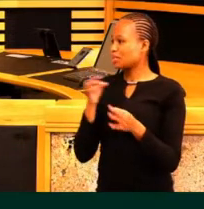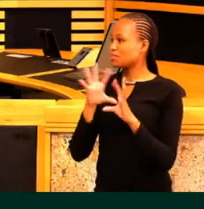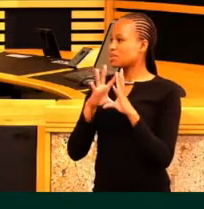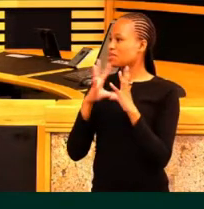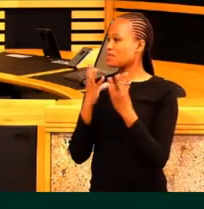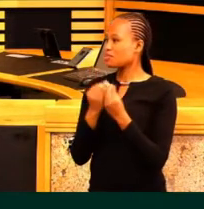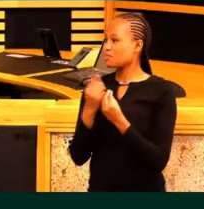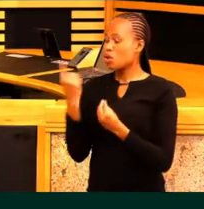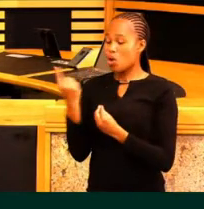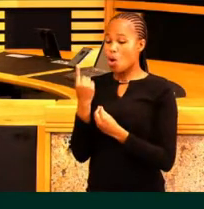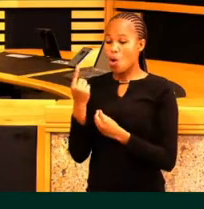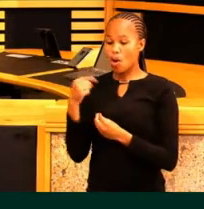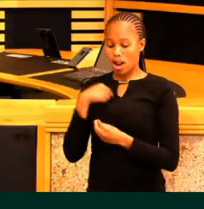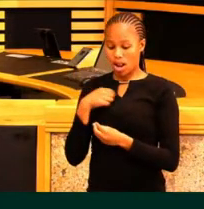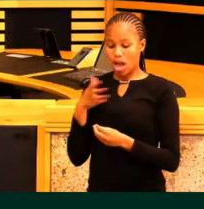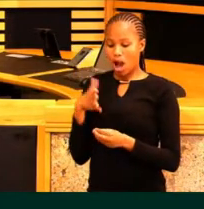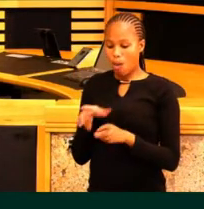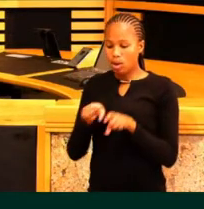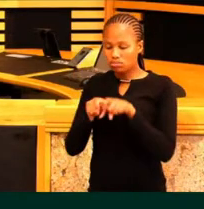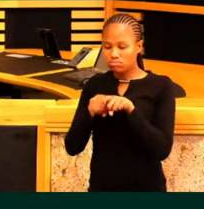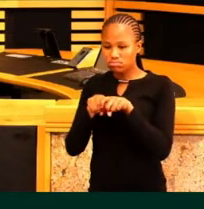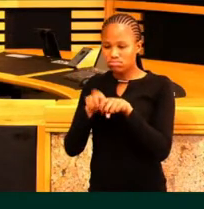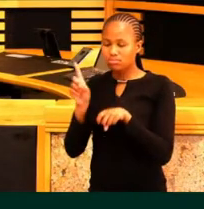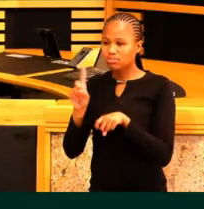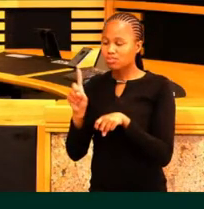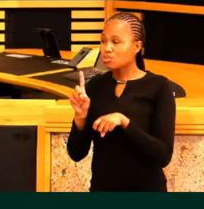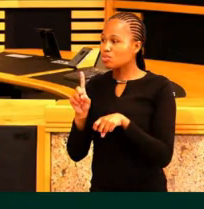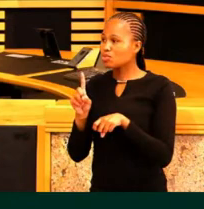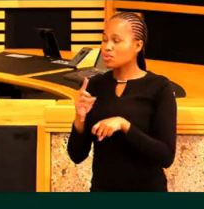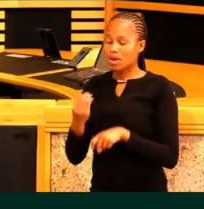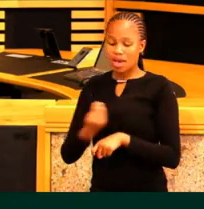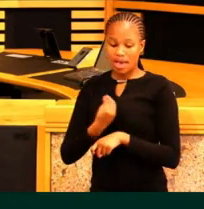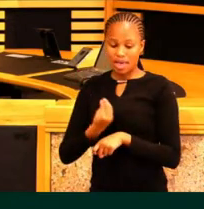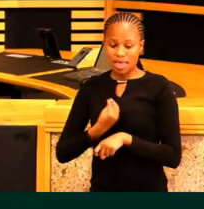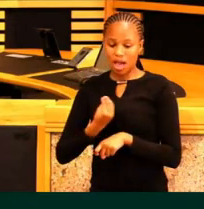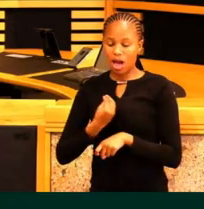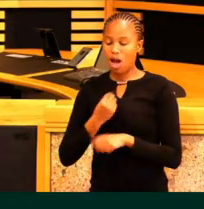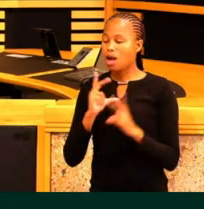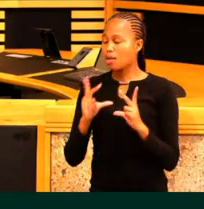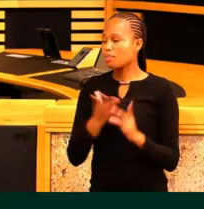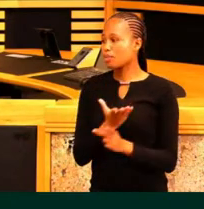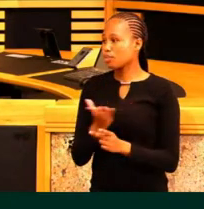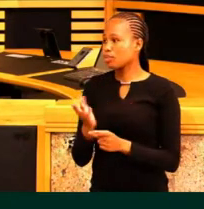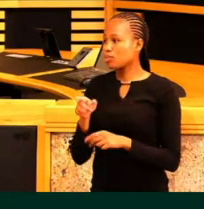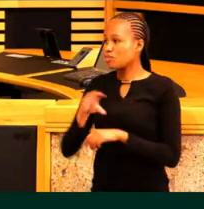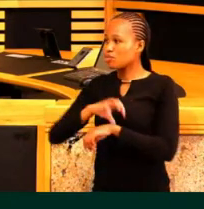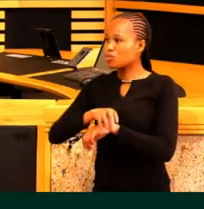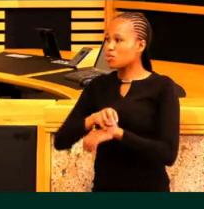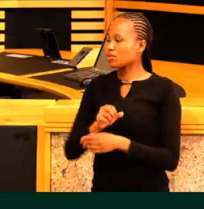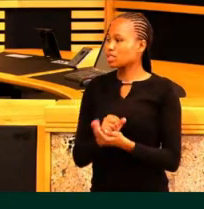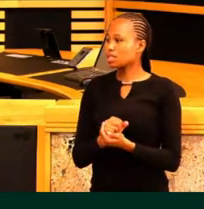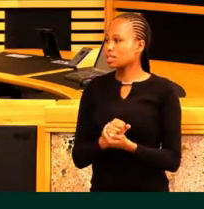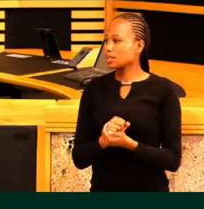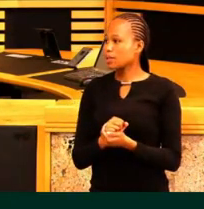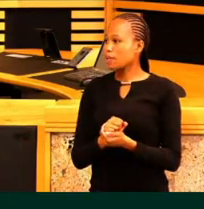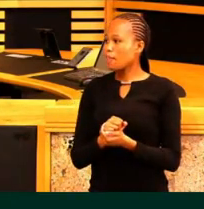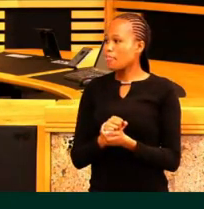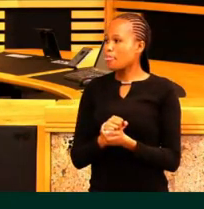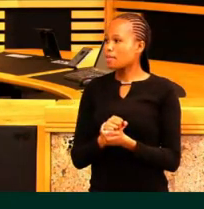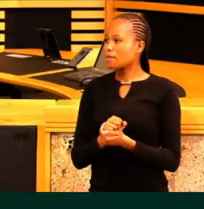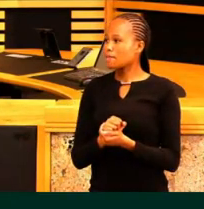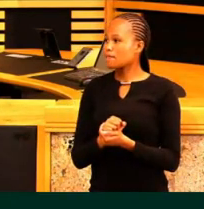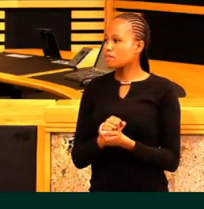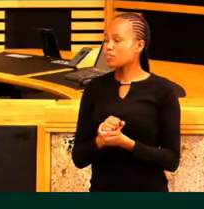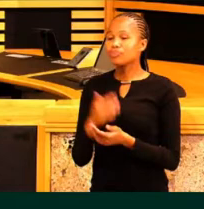the only thing that I wanted to test young people of this province was that if